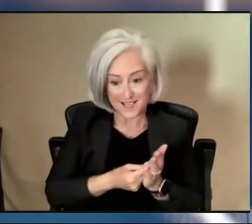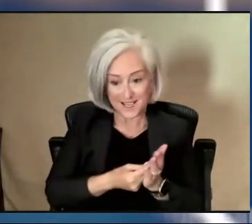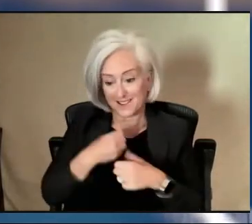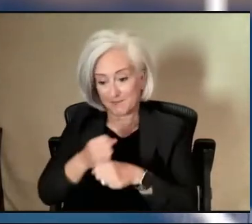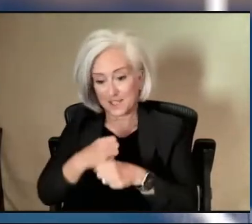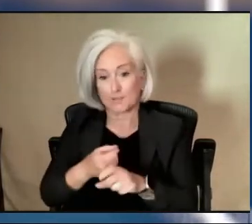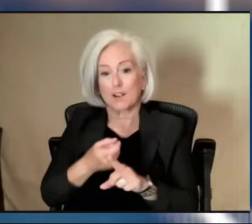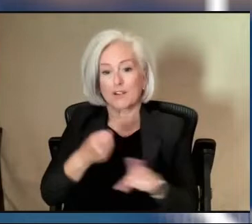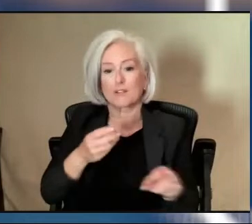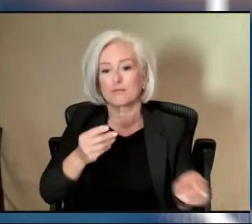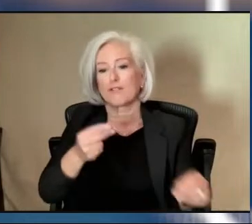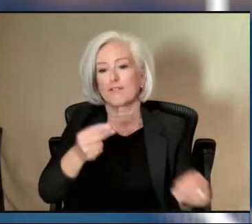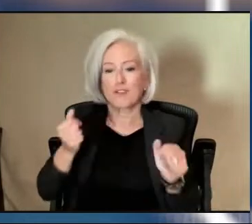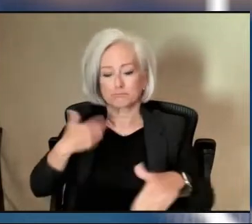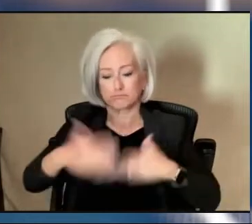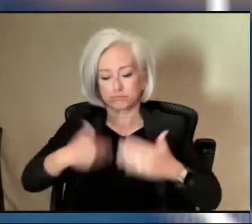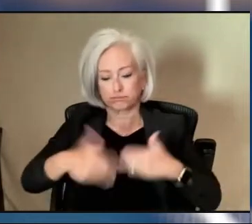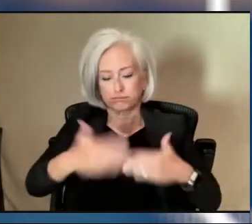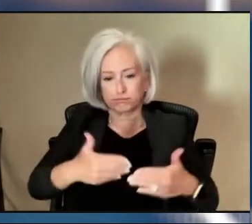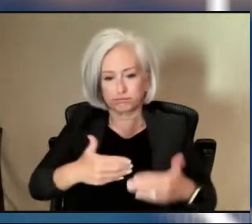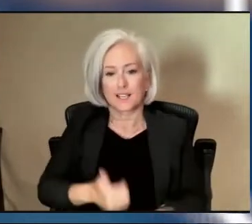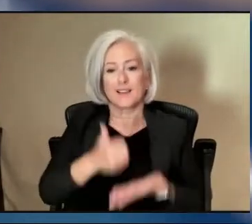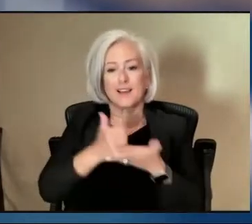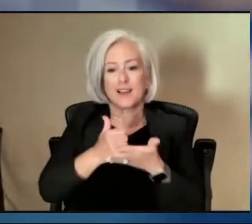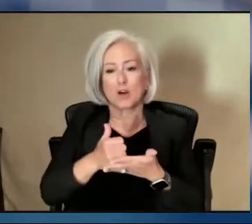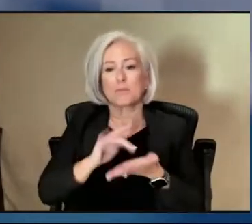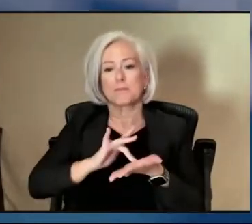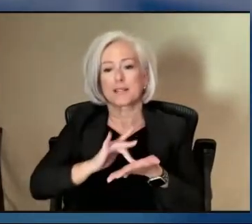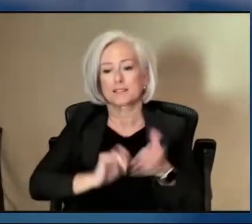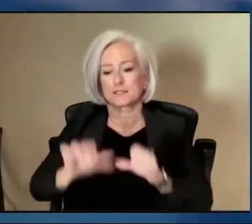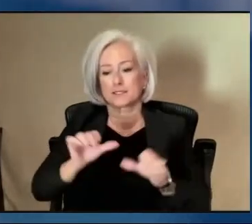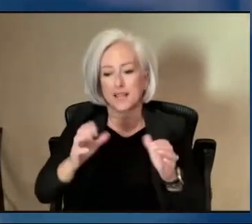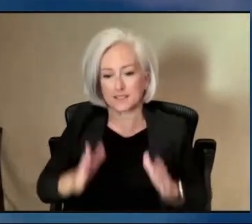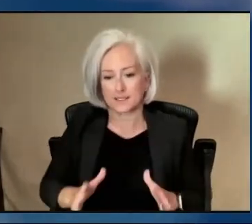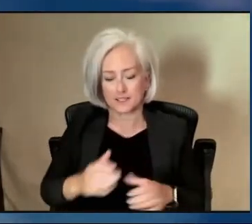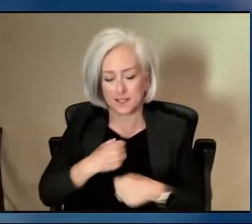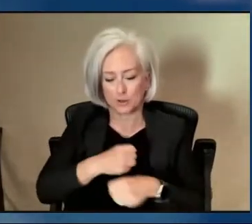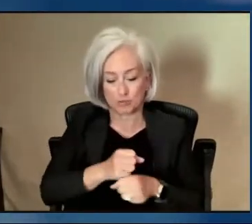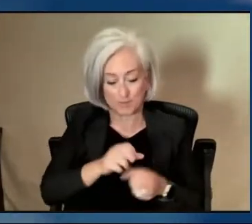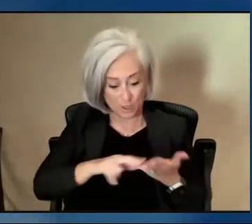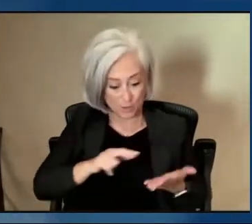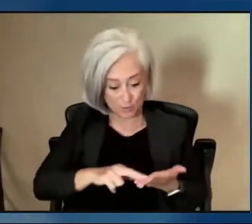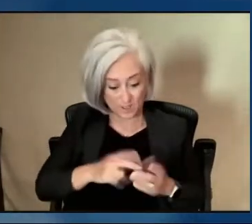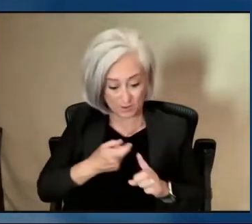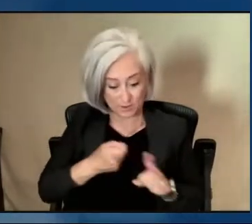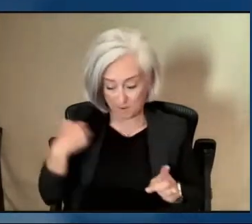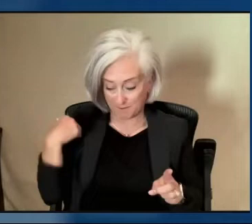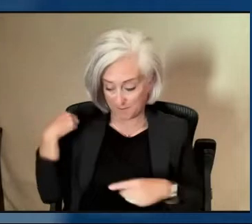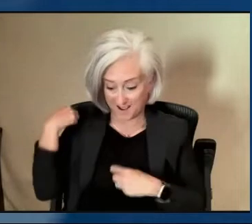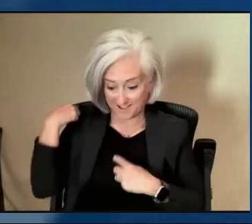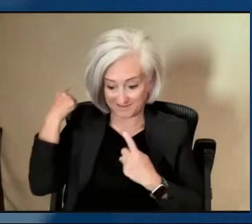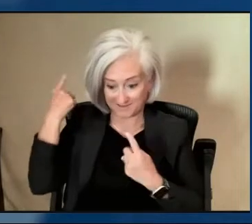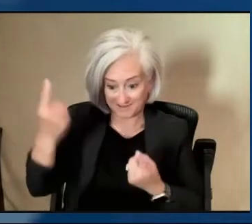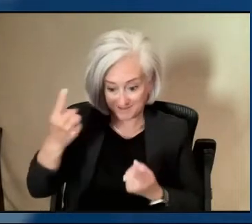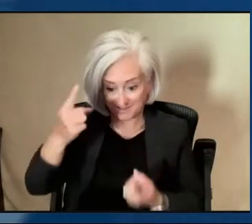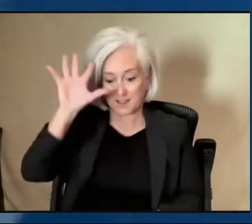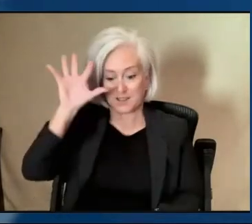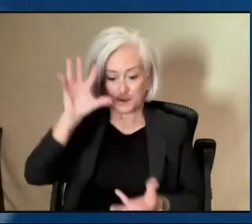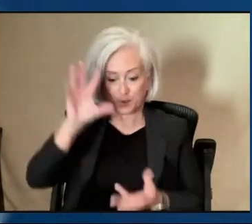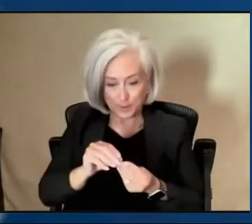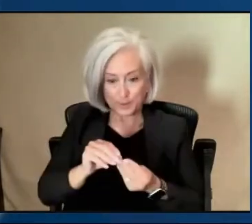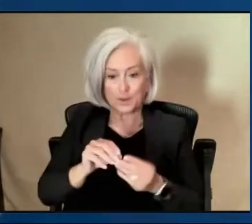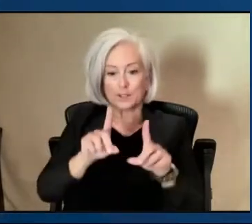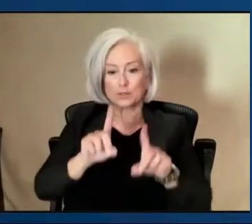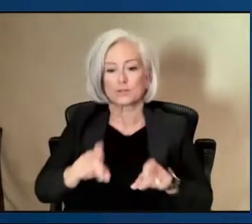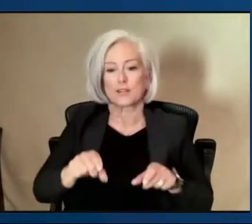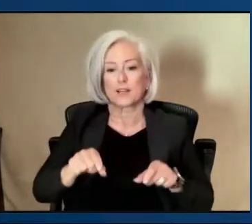what medical scientists needed most to convert decades of research into COVID-19 vaccines and test them in clinical